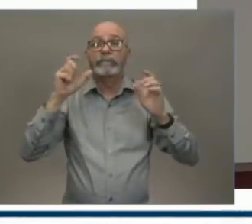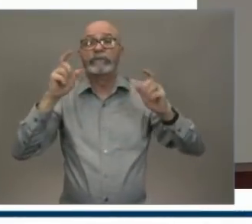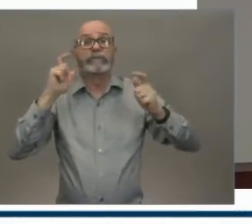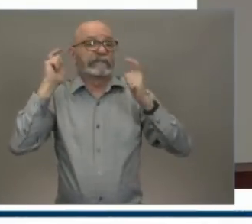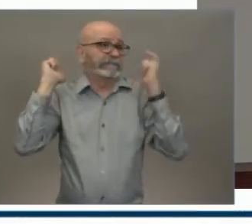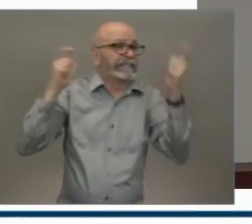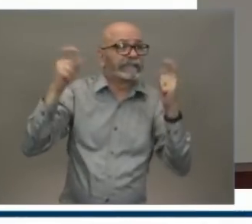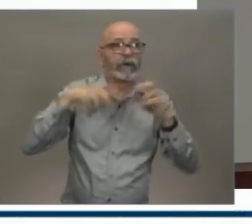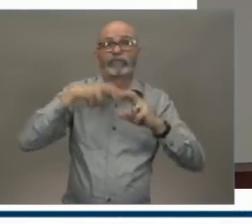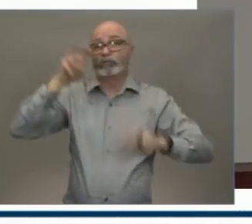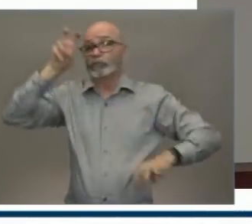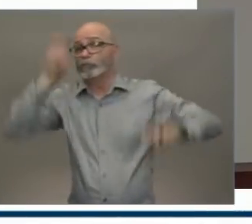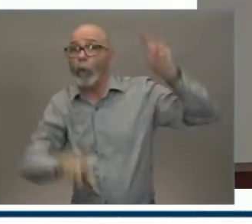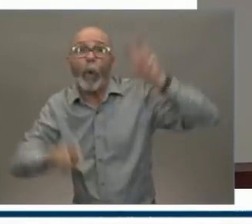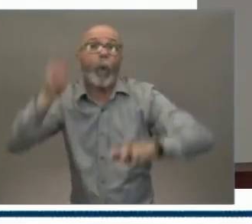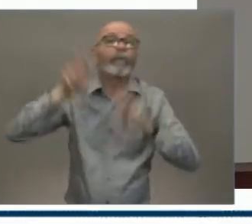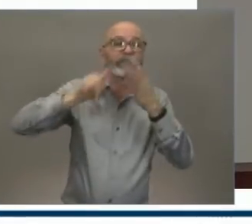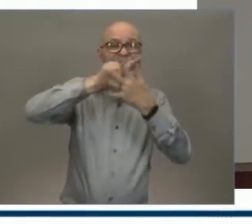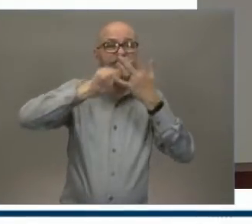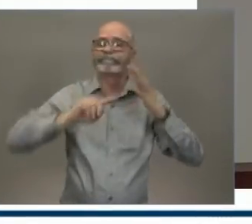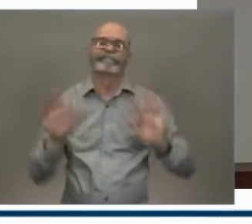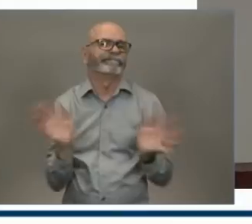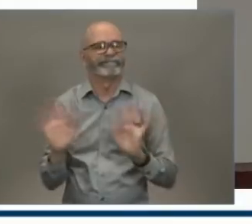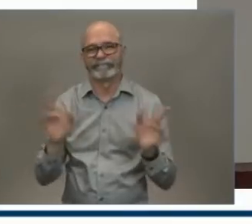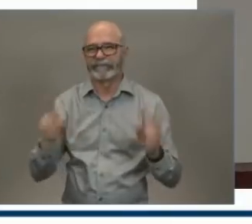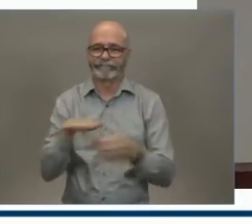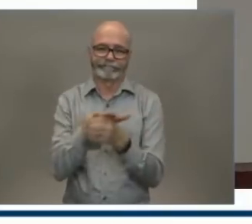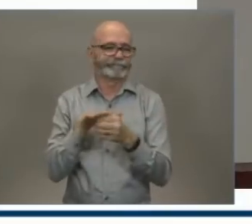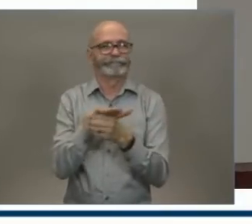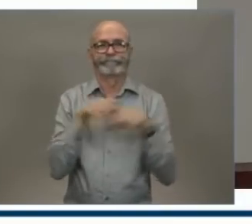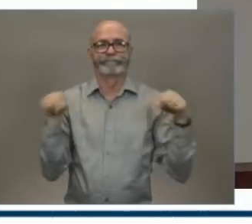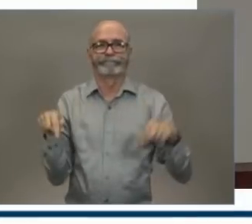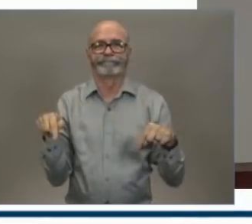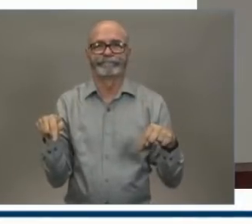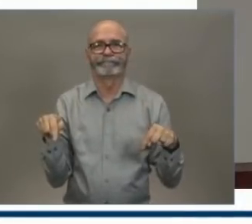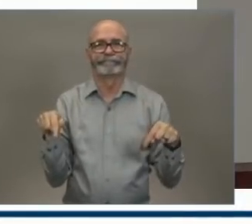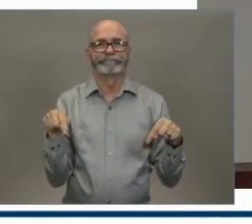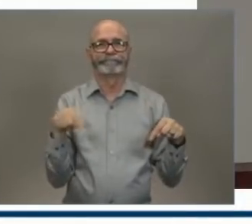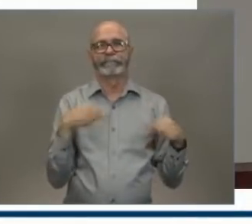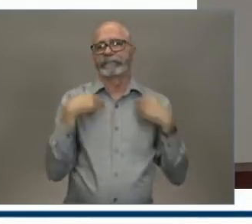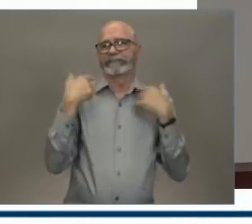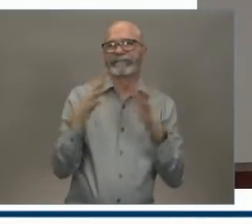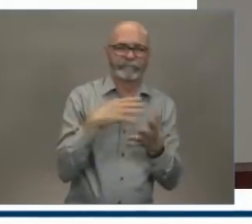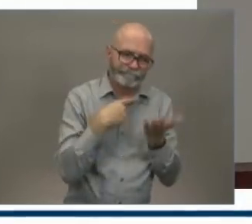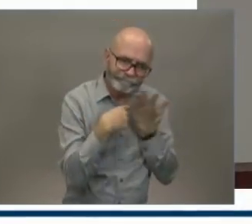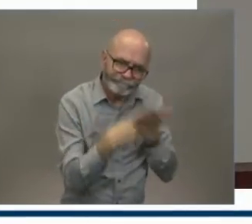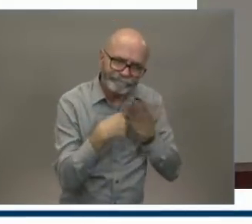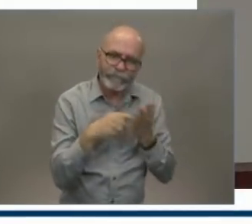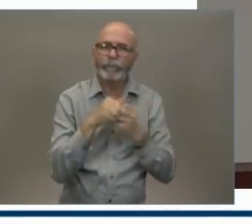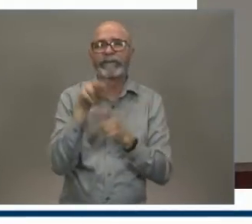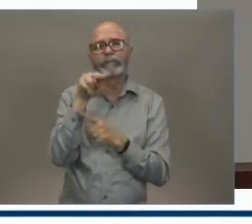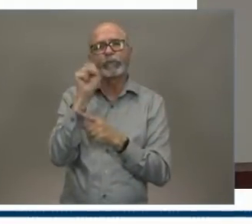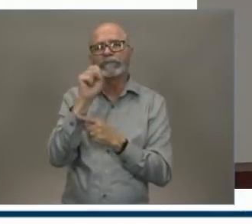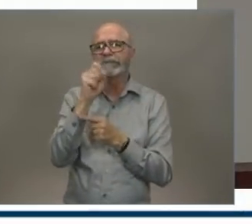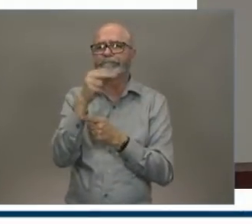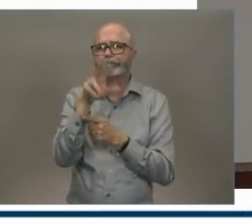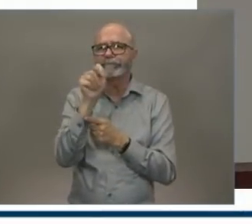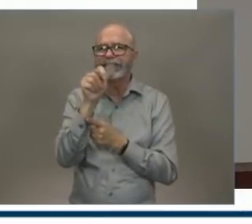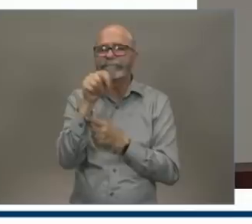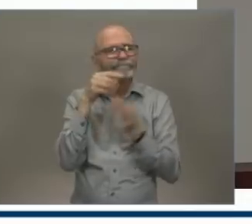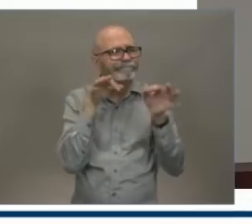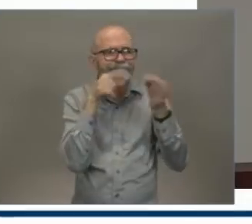this time. We have worked closely with Sport Nova Scotia to develop the details of this, and they have